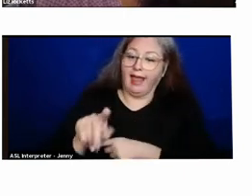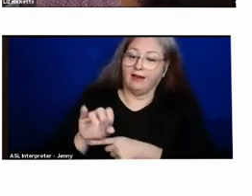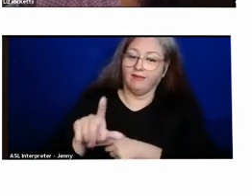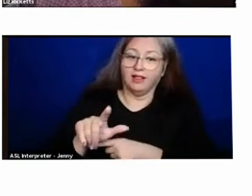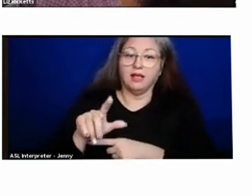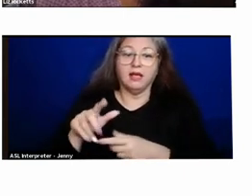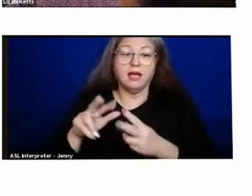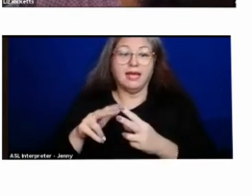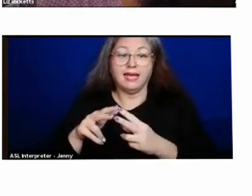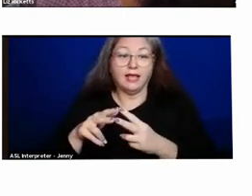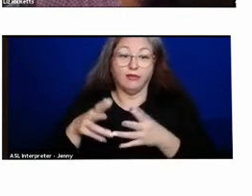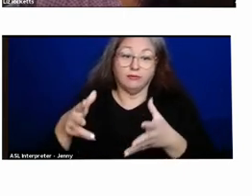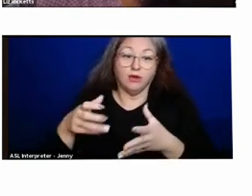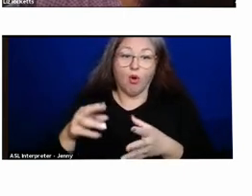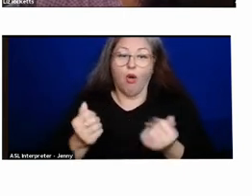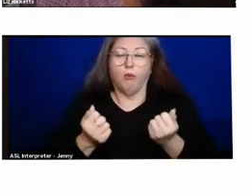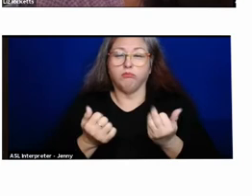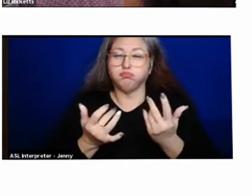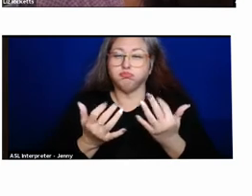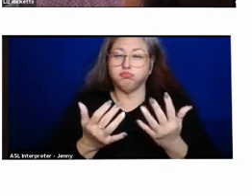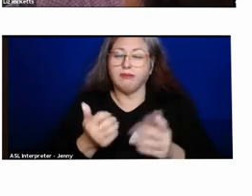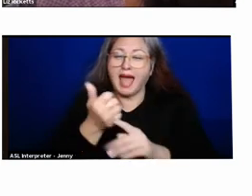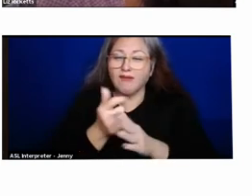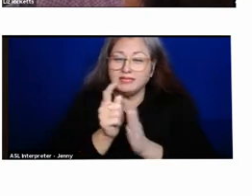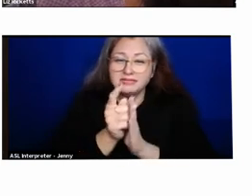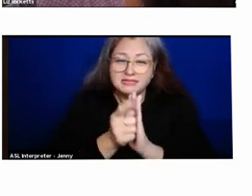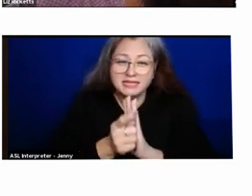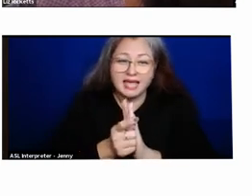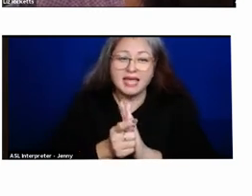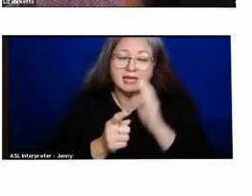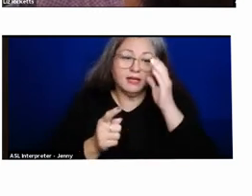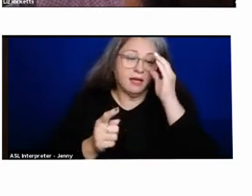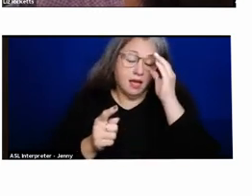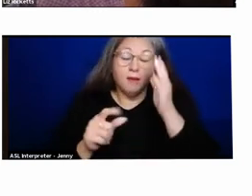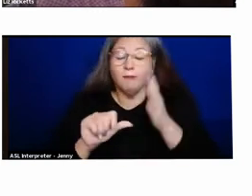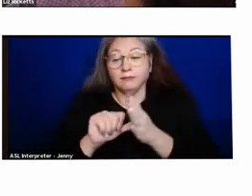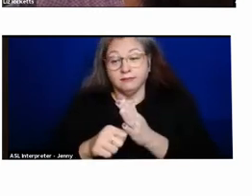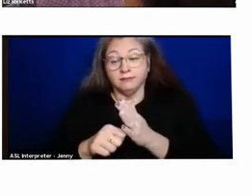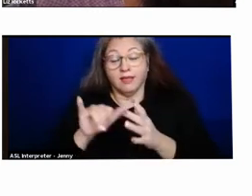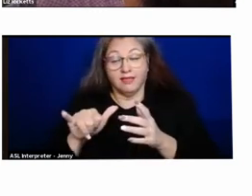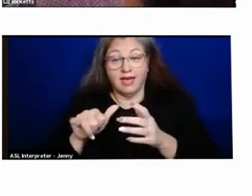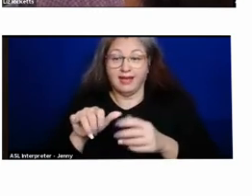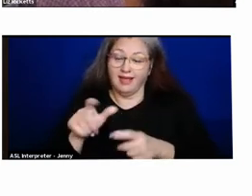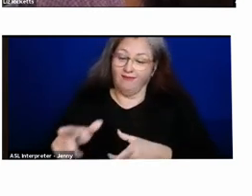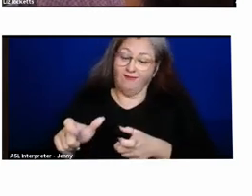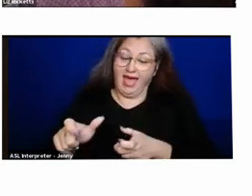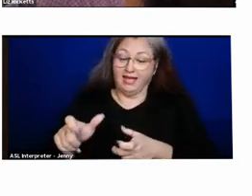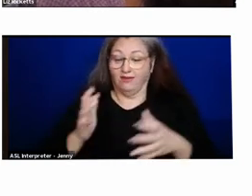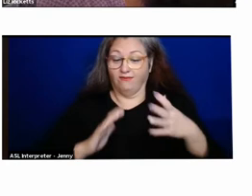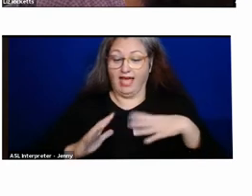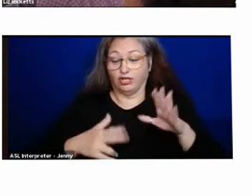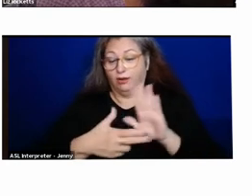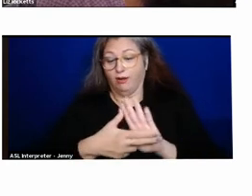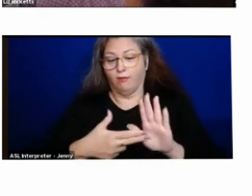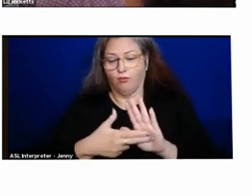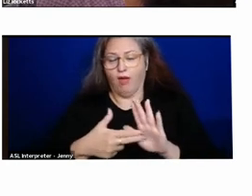every second, according to the Ellen MacArthur Foundation. But I also want to emphasize the domination of fast fashion brands. We just talked